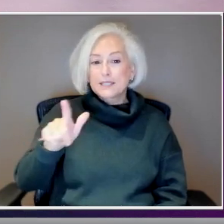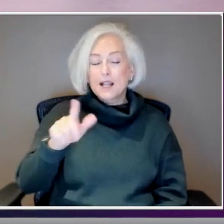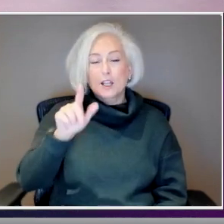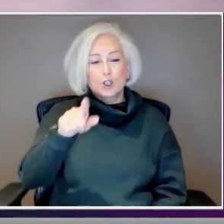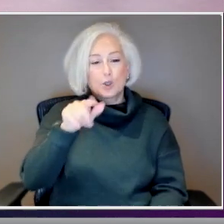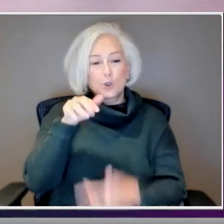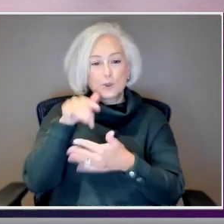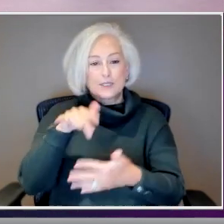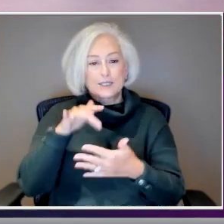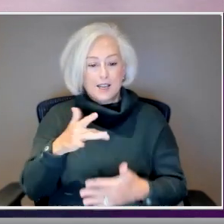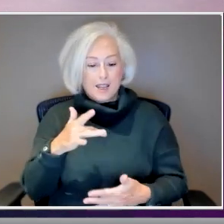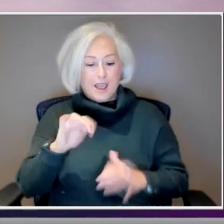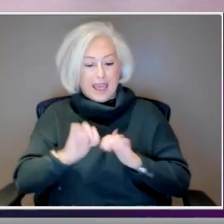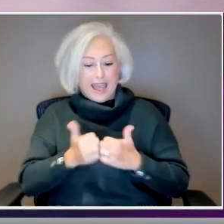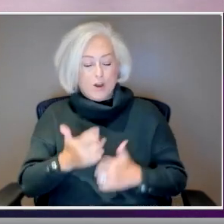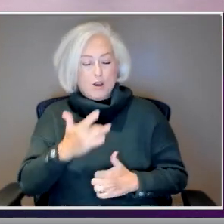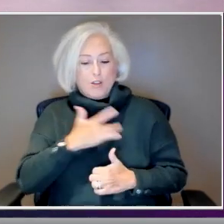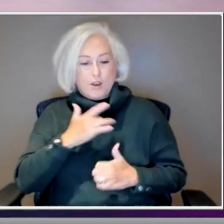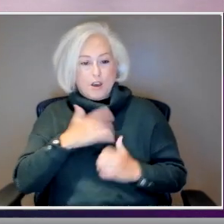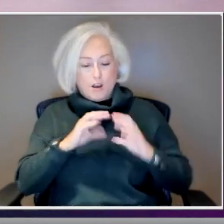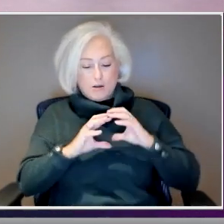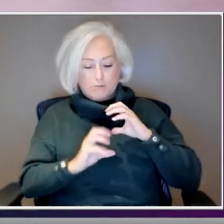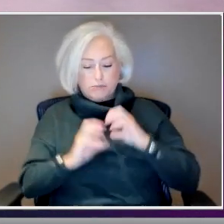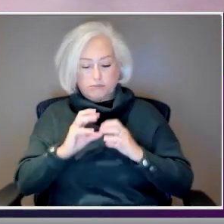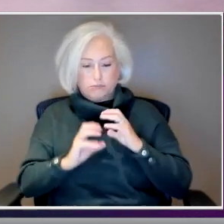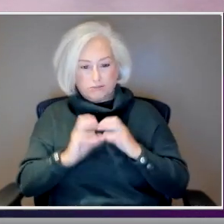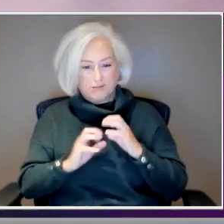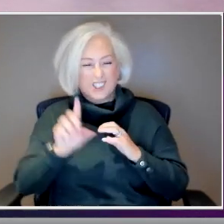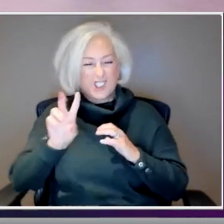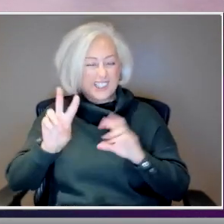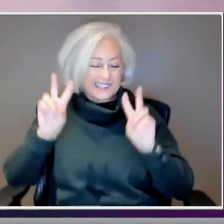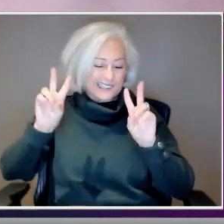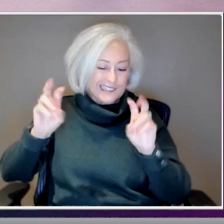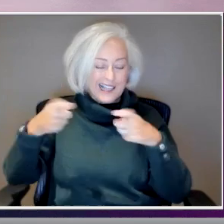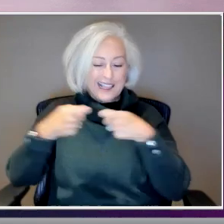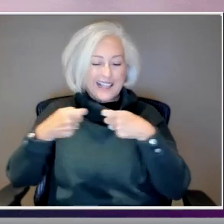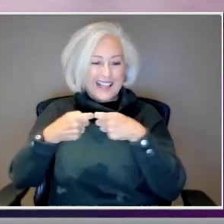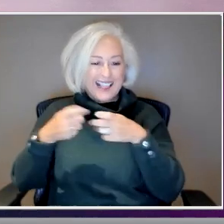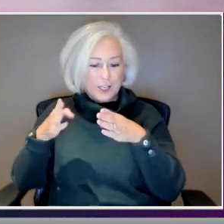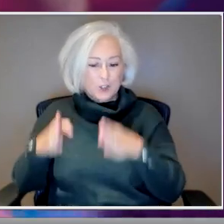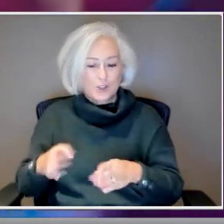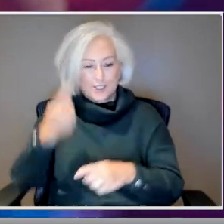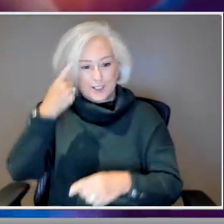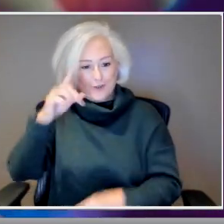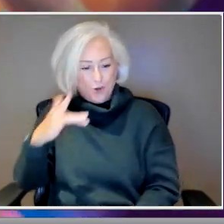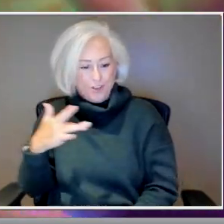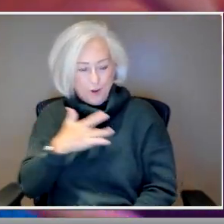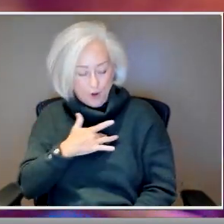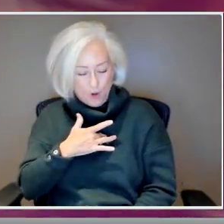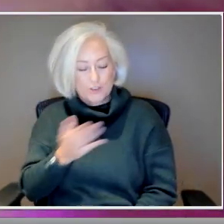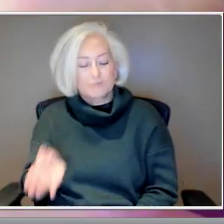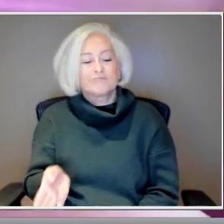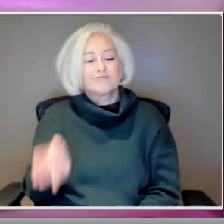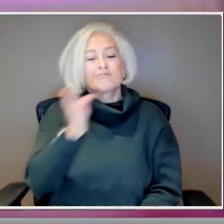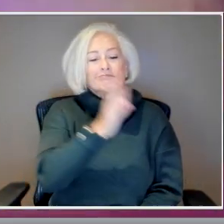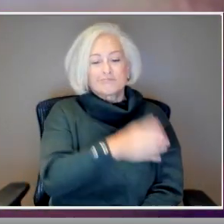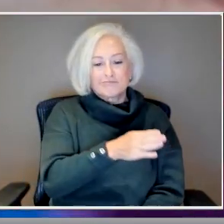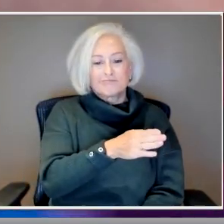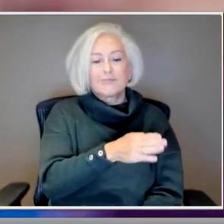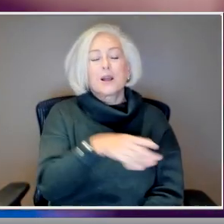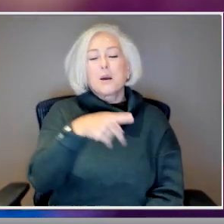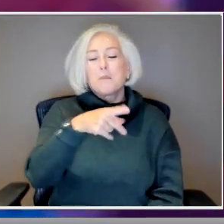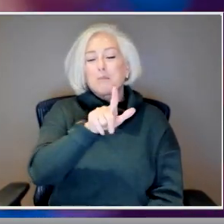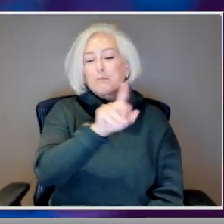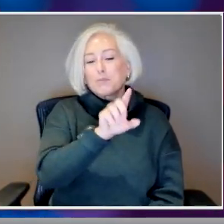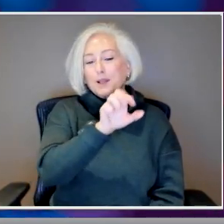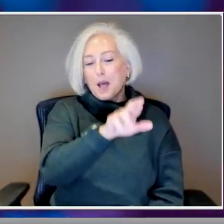you're the plumber. That's correct. And you're the electrician Correct. of the heart. There's a study out of the American College of Cardiology that states that even just